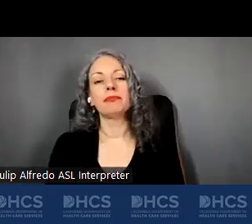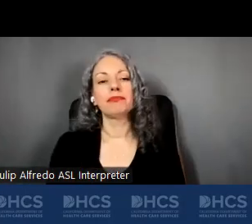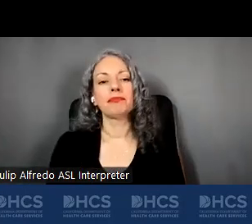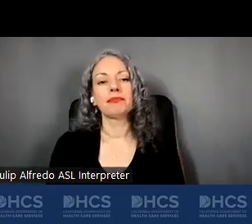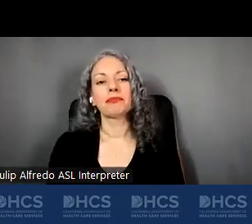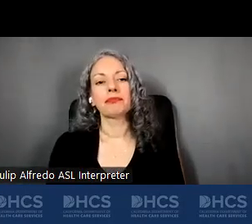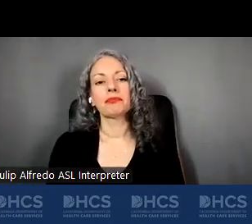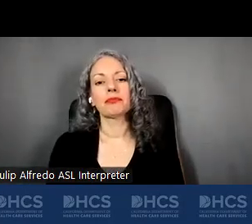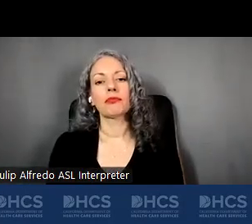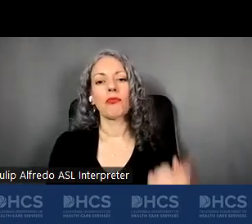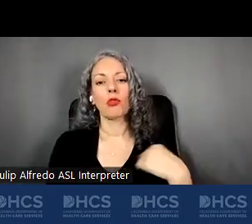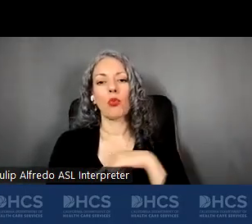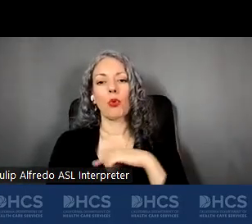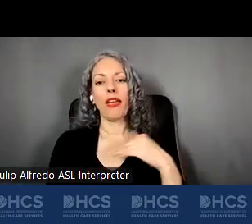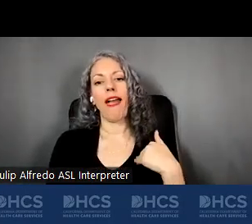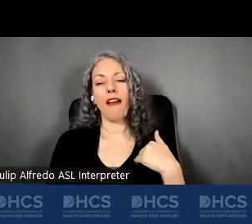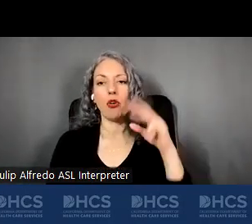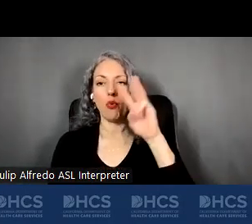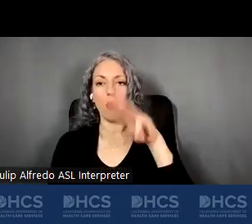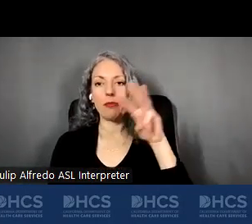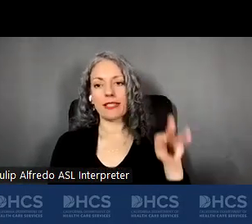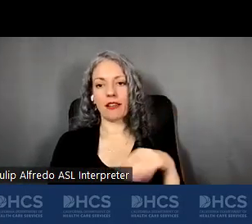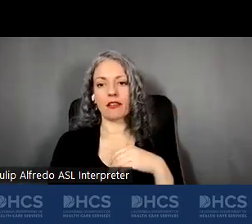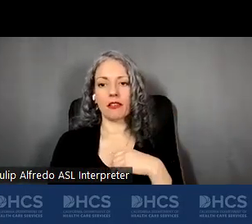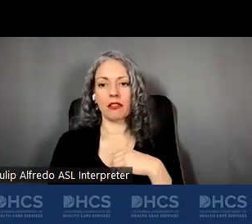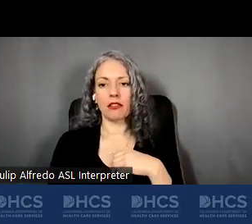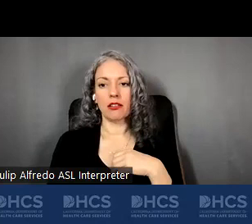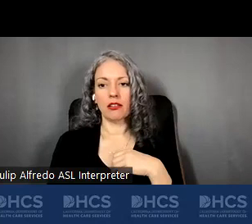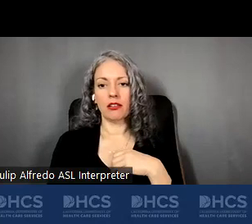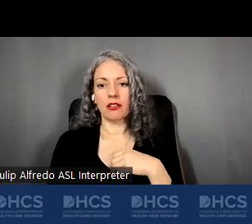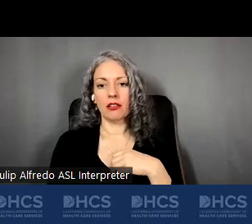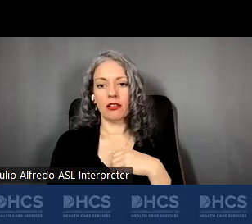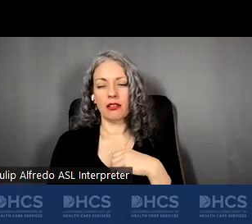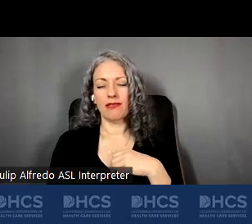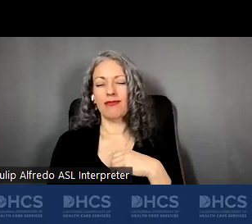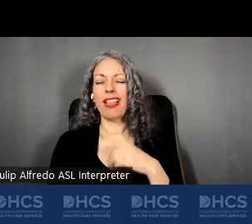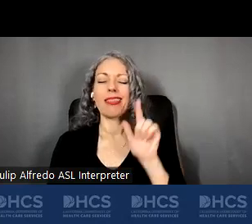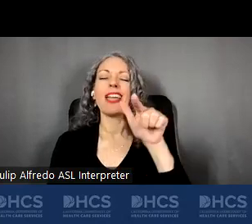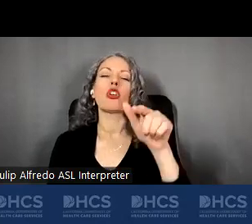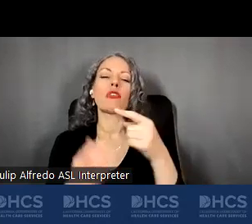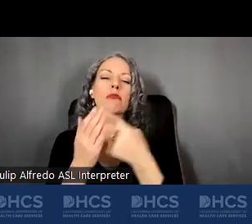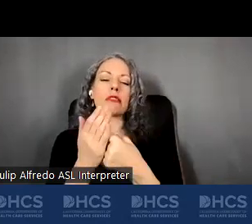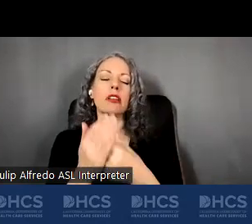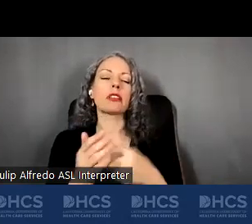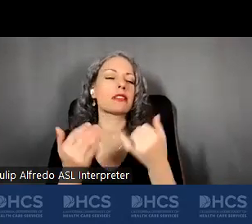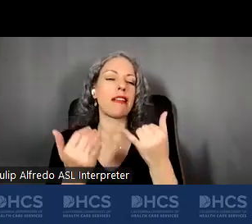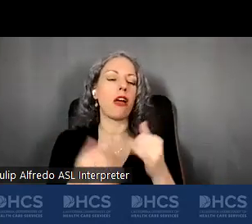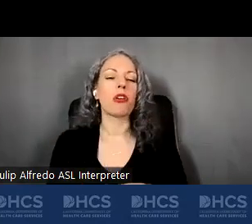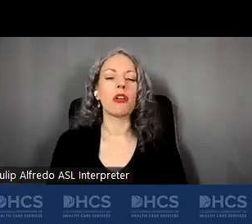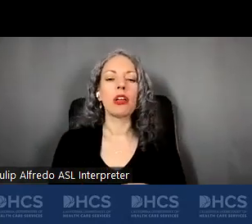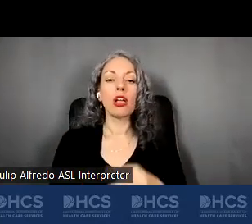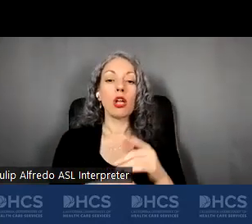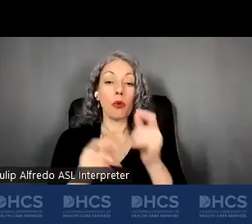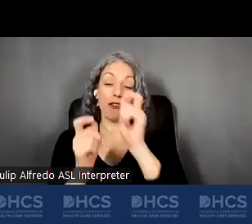We have on our website, I won't go into that right now, but on our website, we have a really detailed community